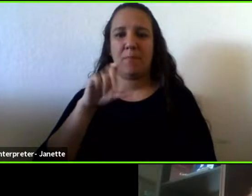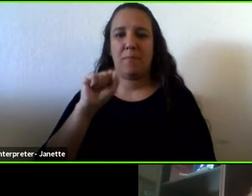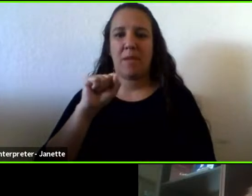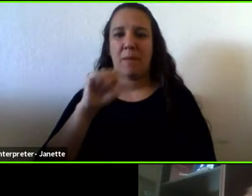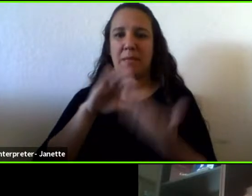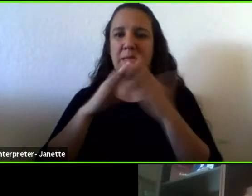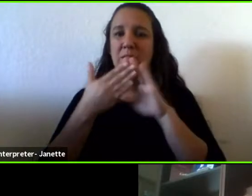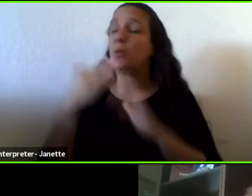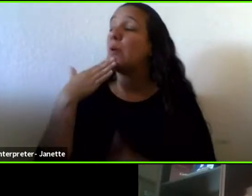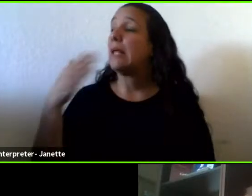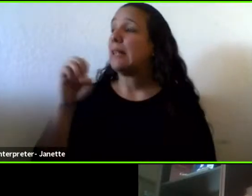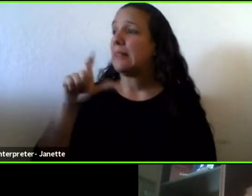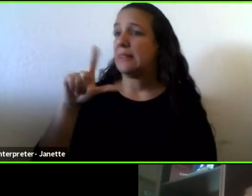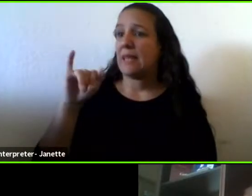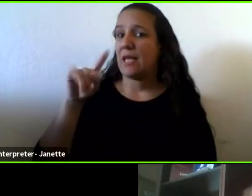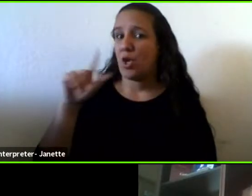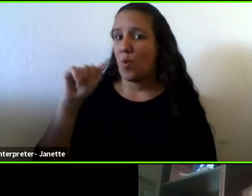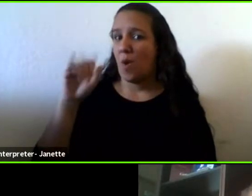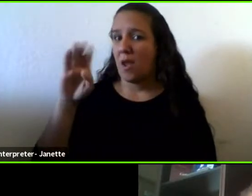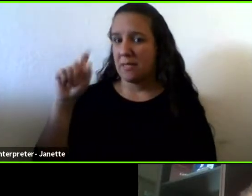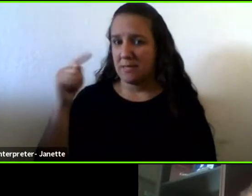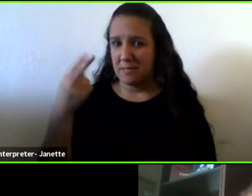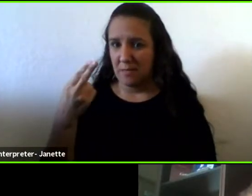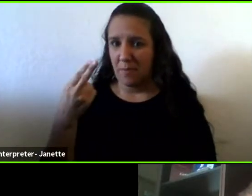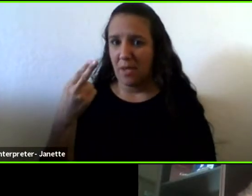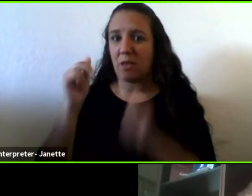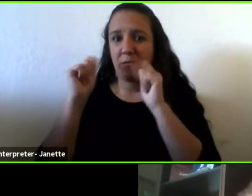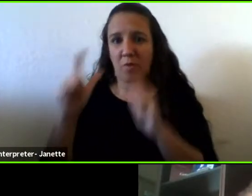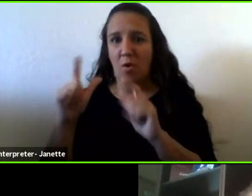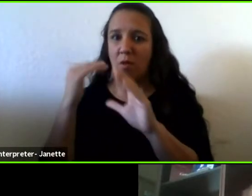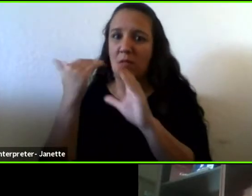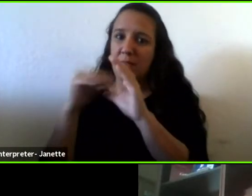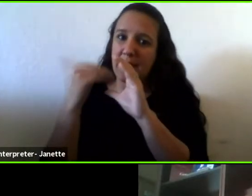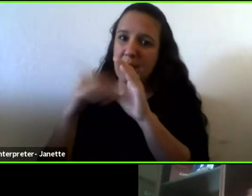as well, for all the emails and communication and so forth. I greatly appreciate it.